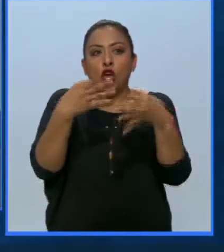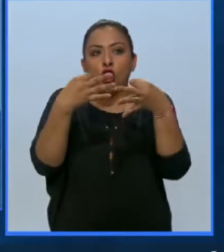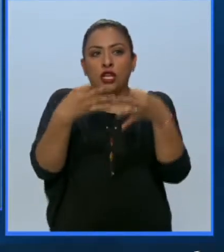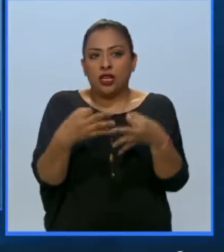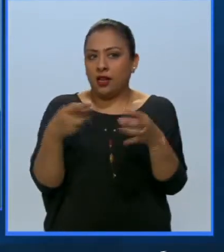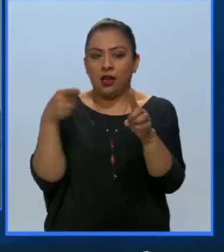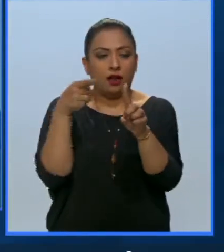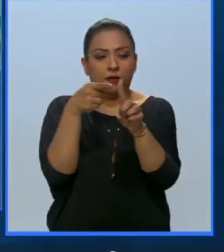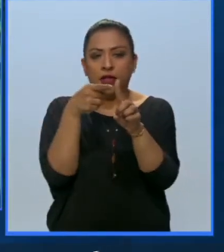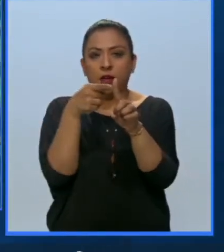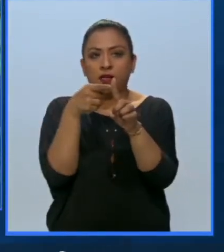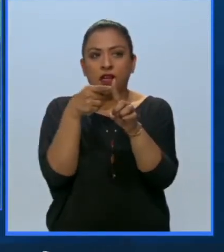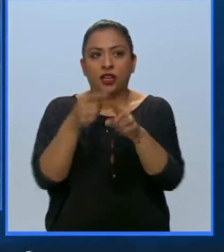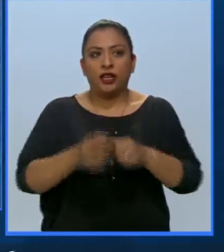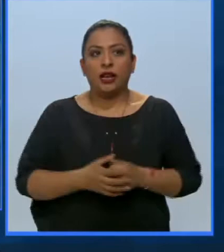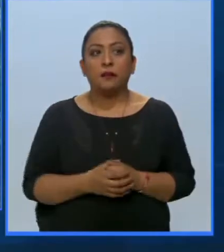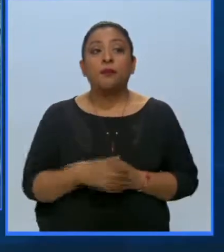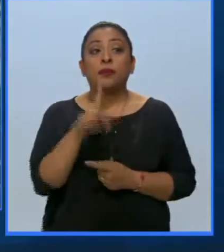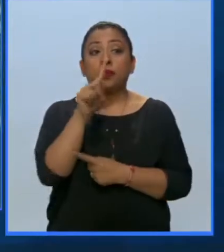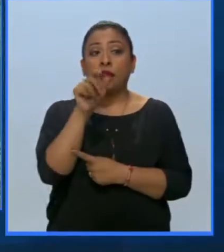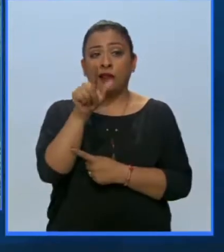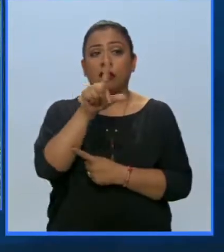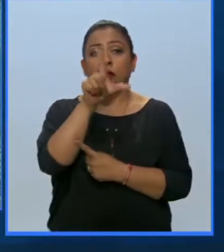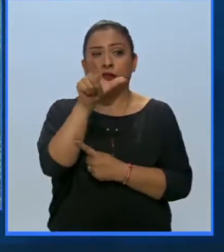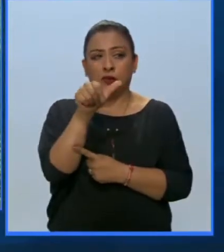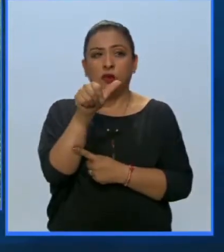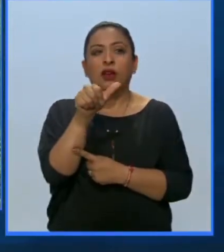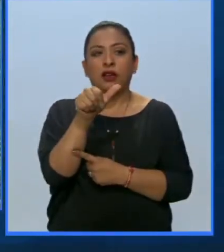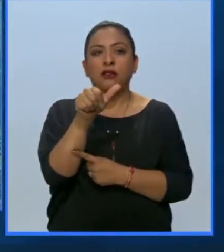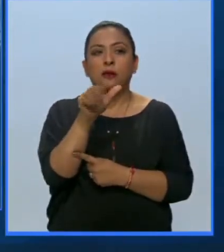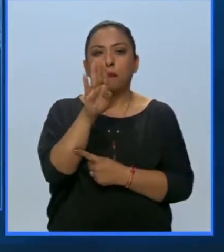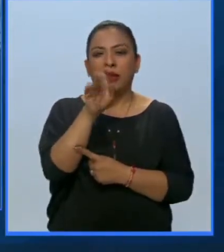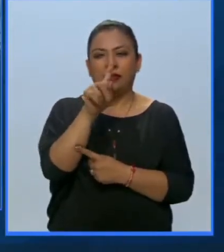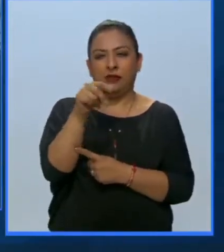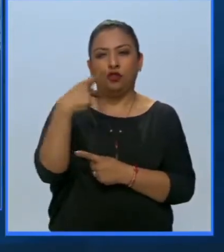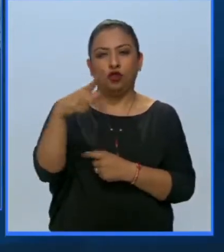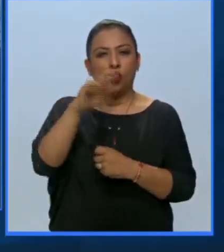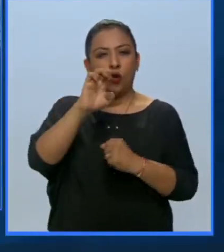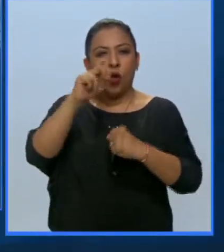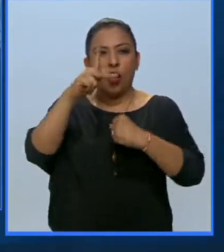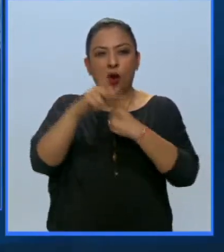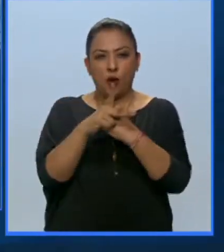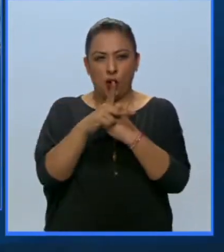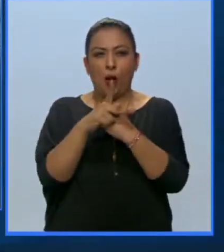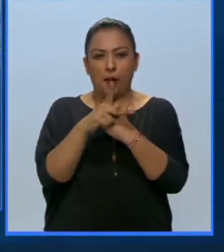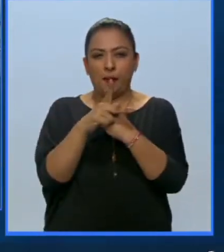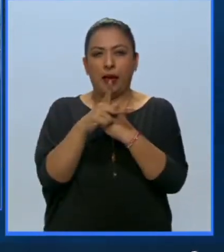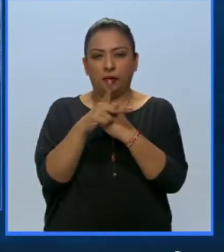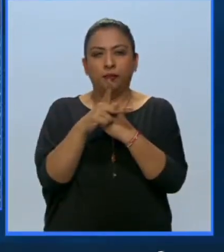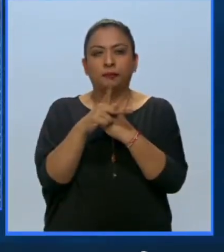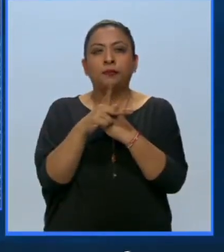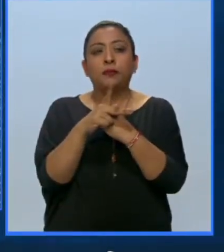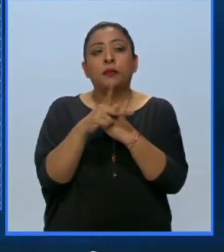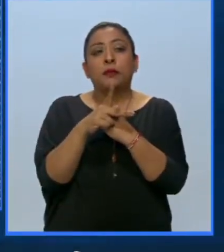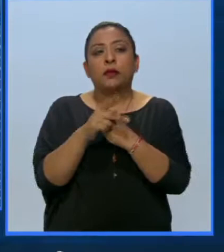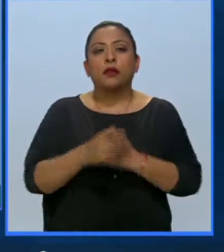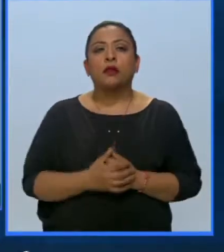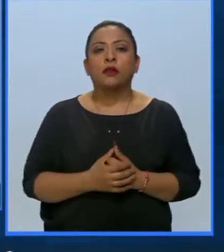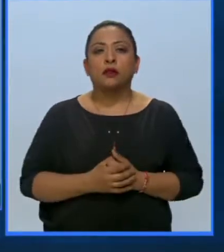point. And that's a soft NAFTA exit would be something like Brexit in